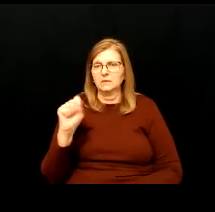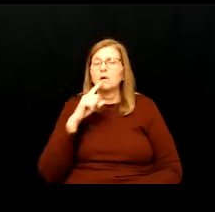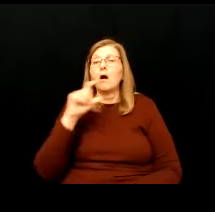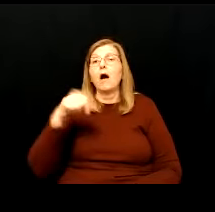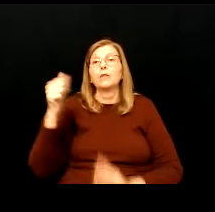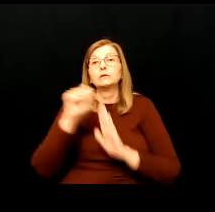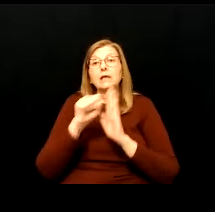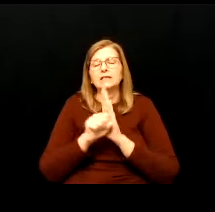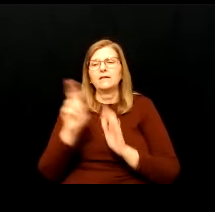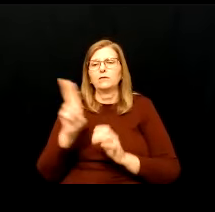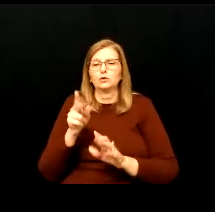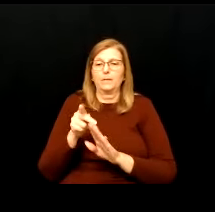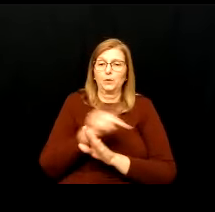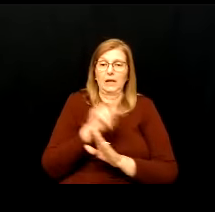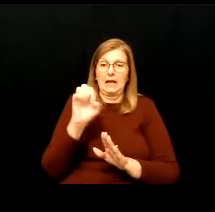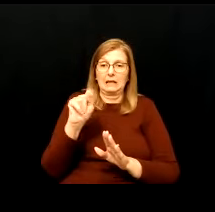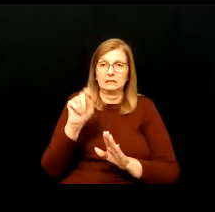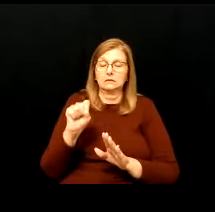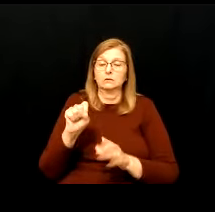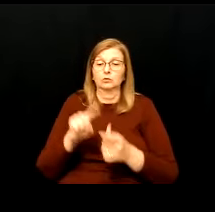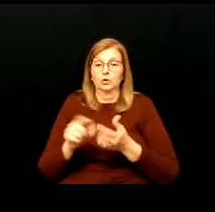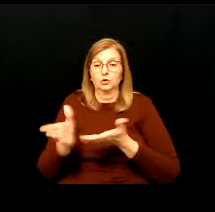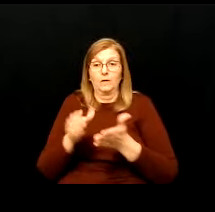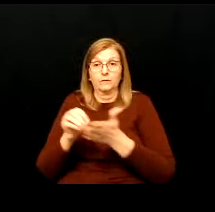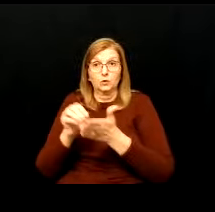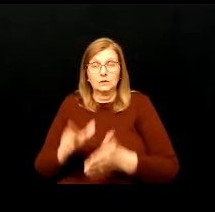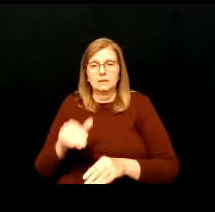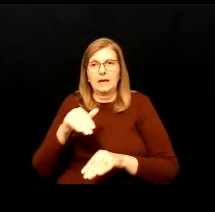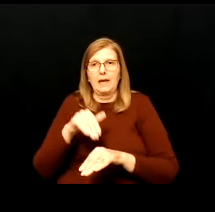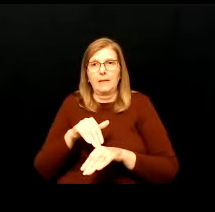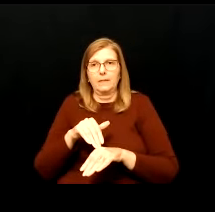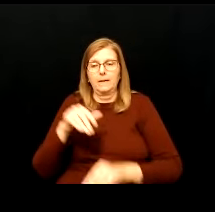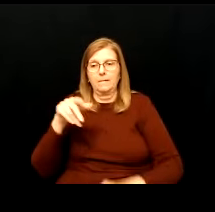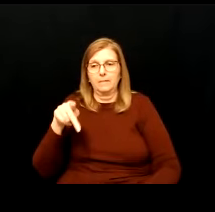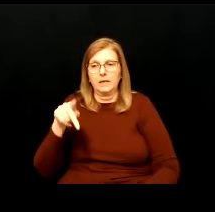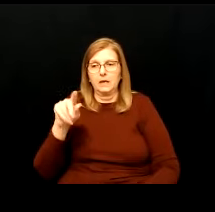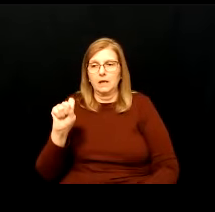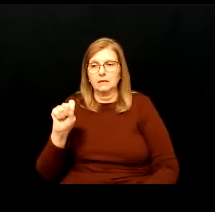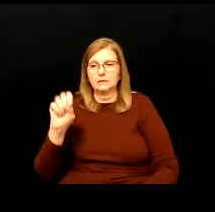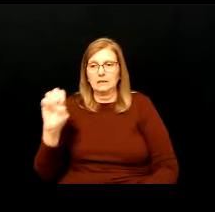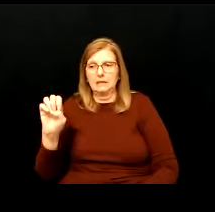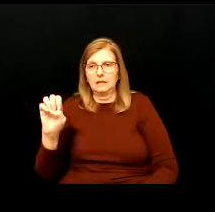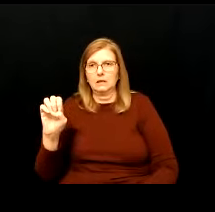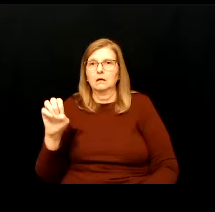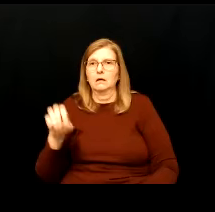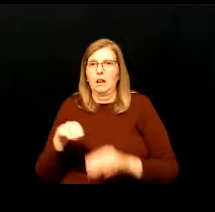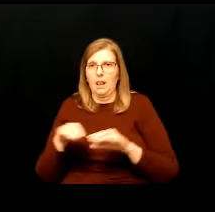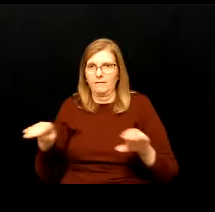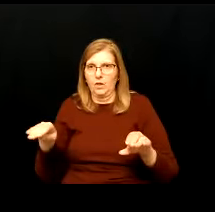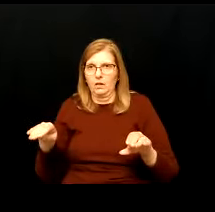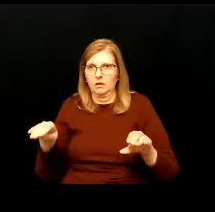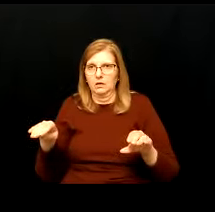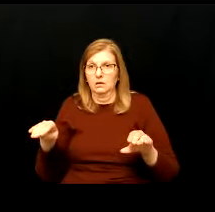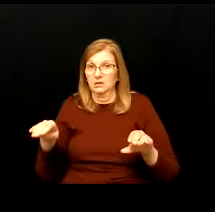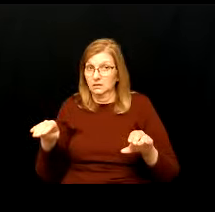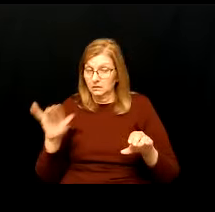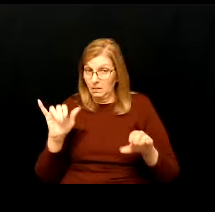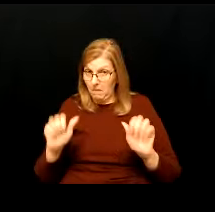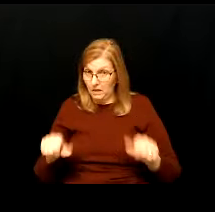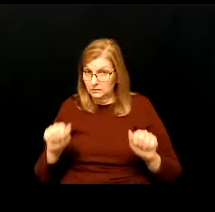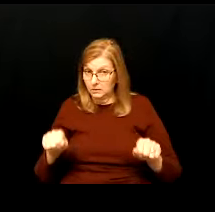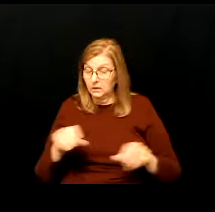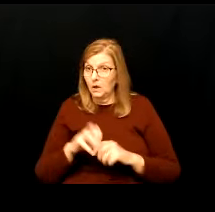used Pre-ETS in serving students at the PSE level. Is that possible